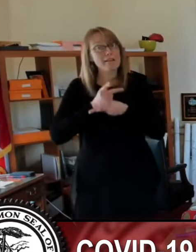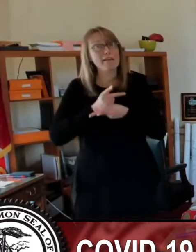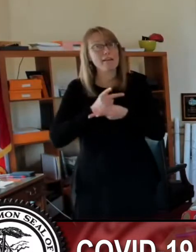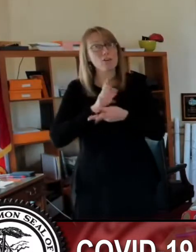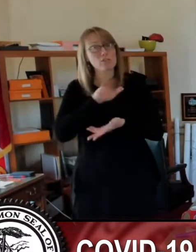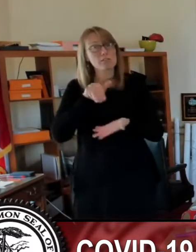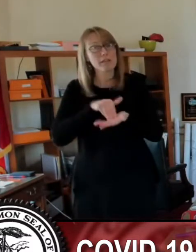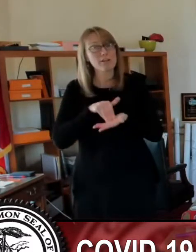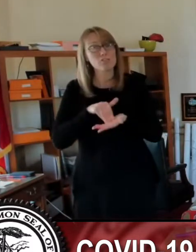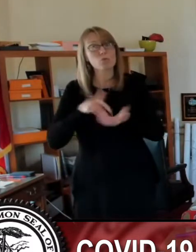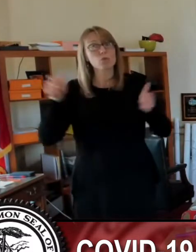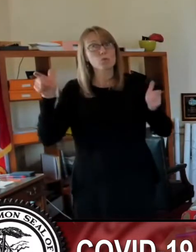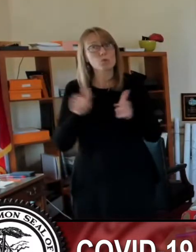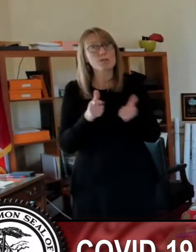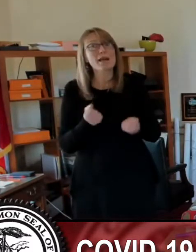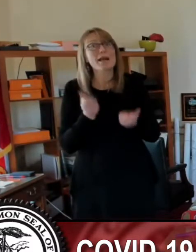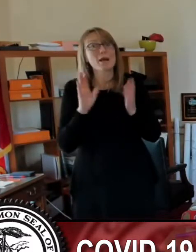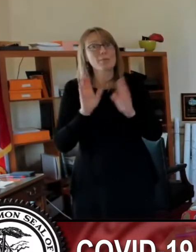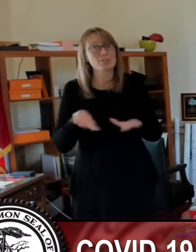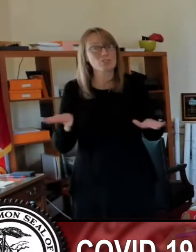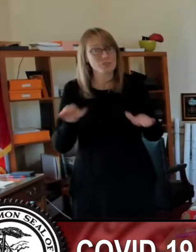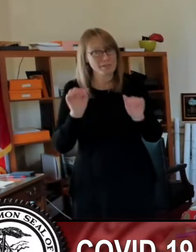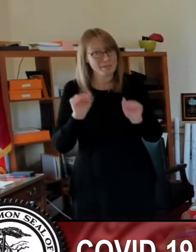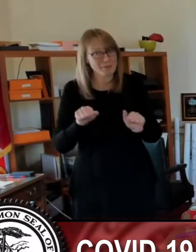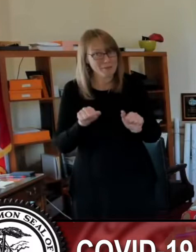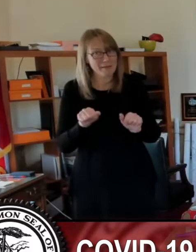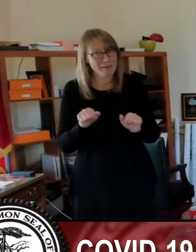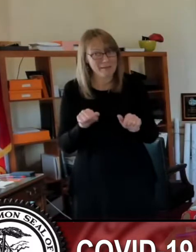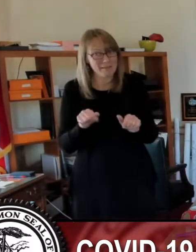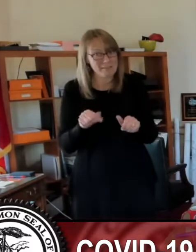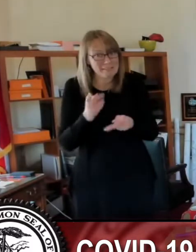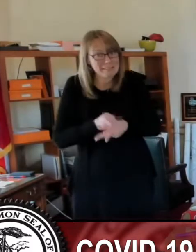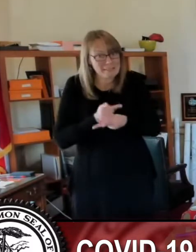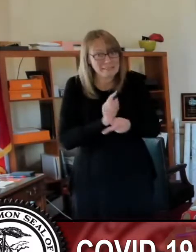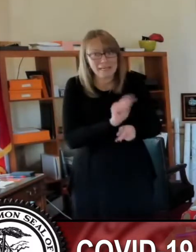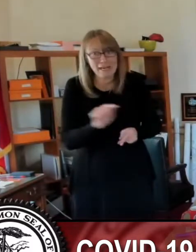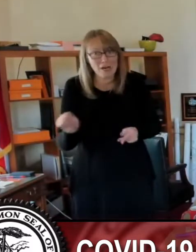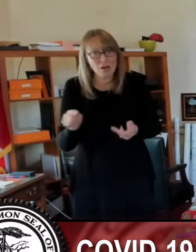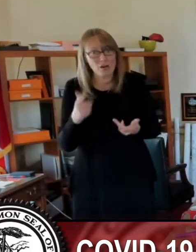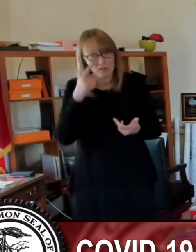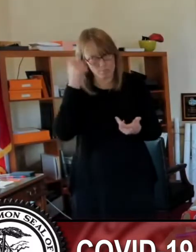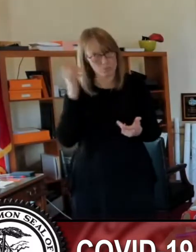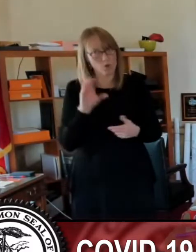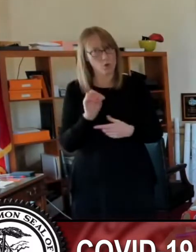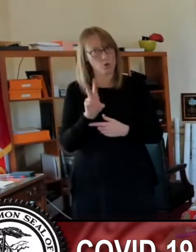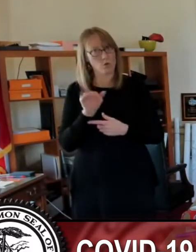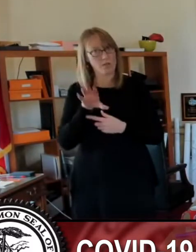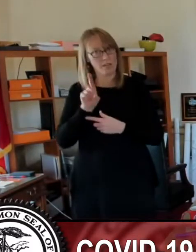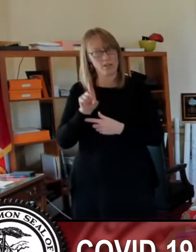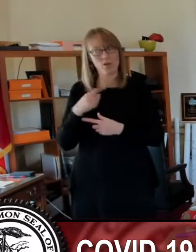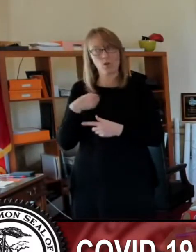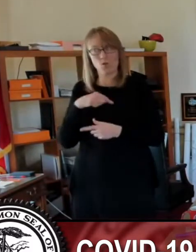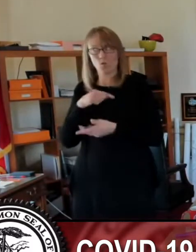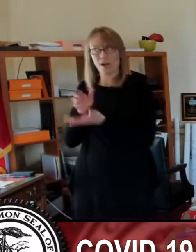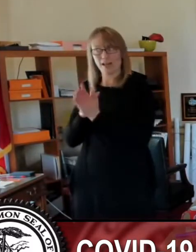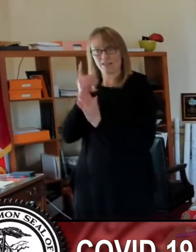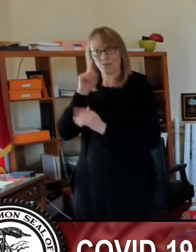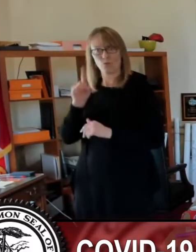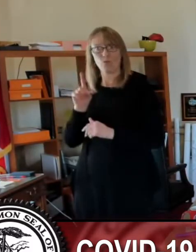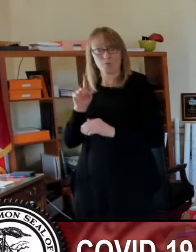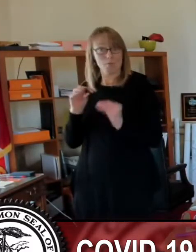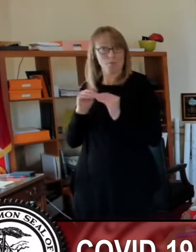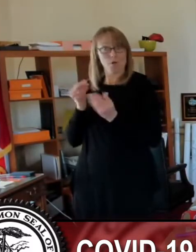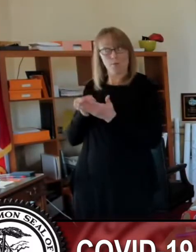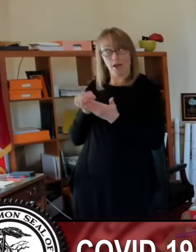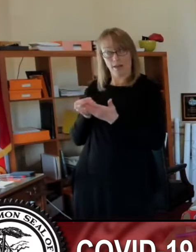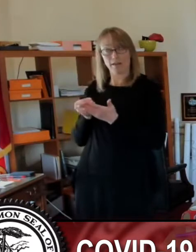infection control. So we're asking for $680,000 to help a few more of the daycare centers.